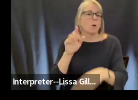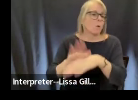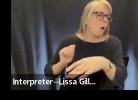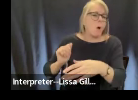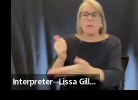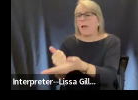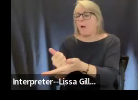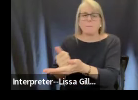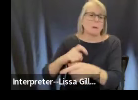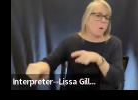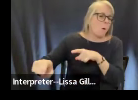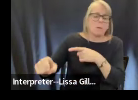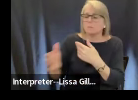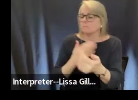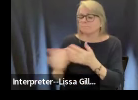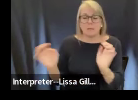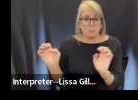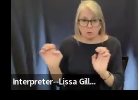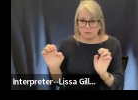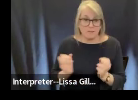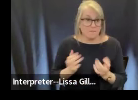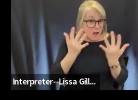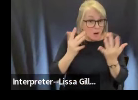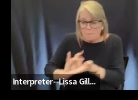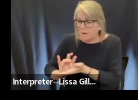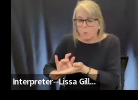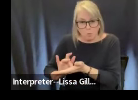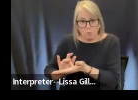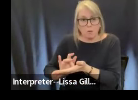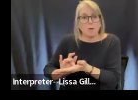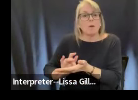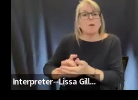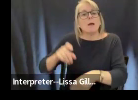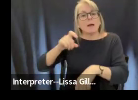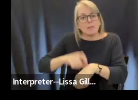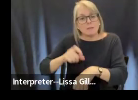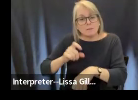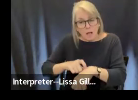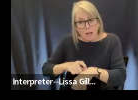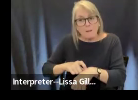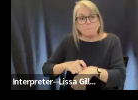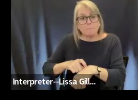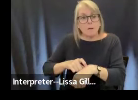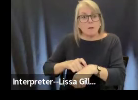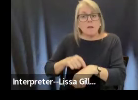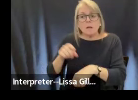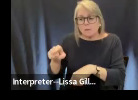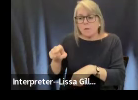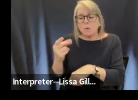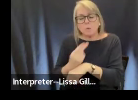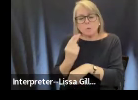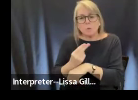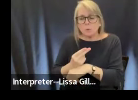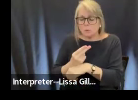Any emergency, big or small, fire or medical, the time that you take to possibly try to navigate it yourself, figure